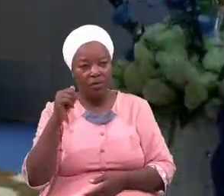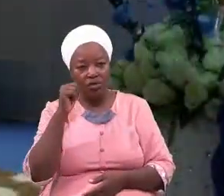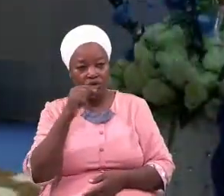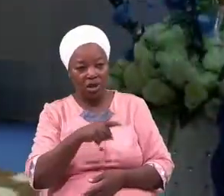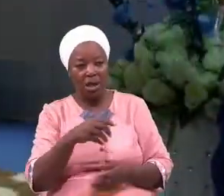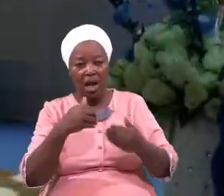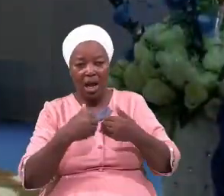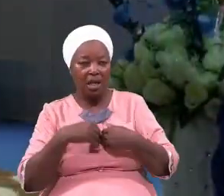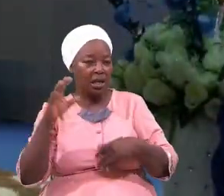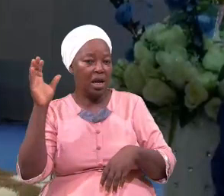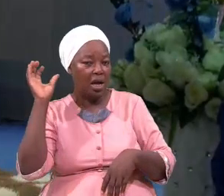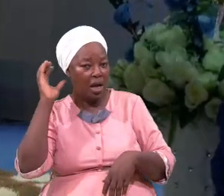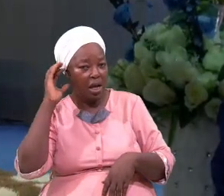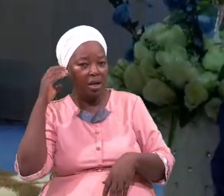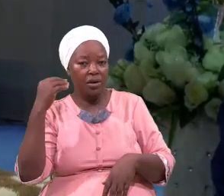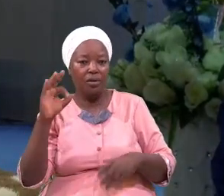of Jesus.